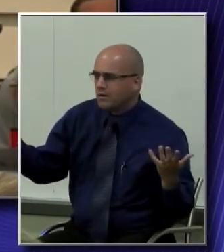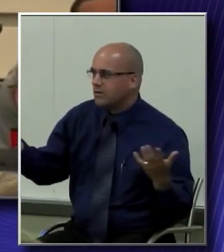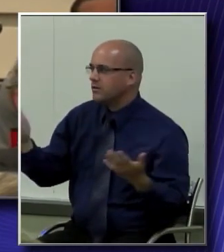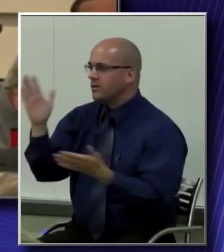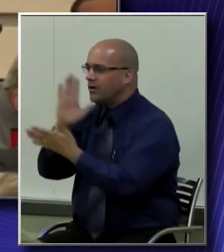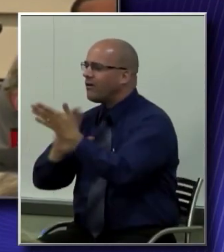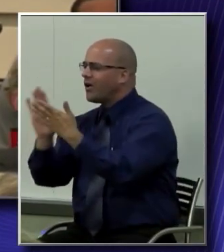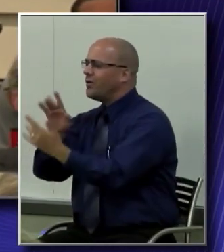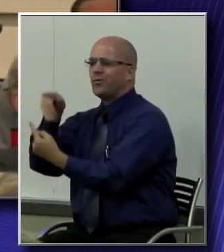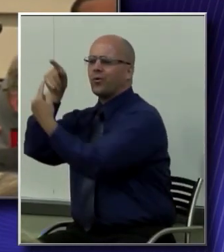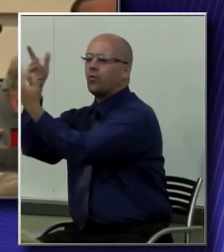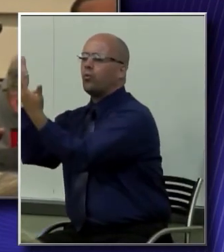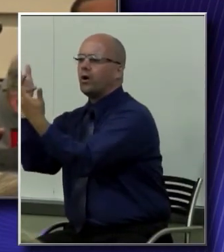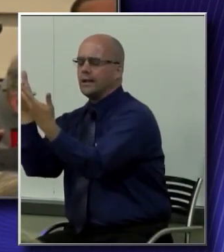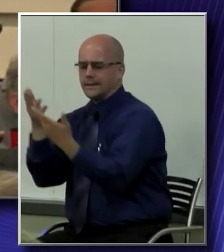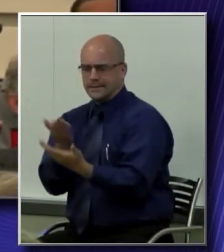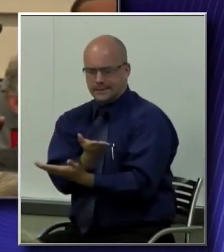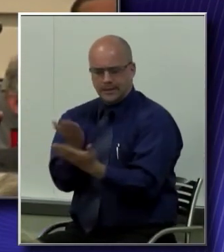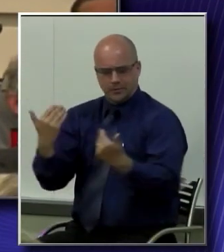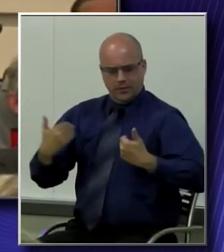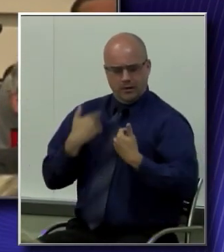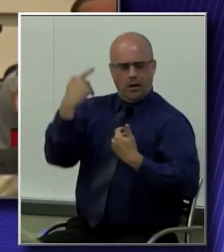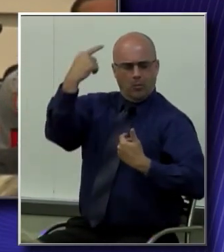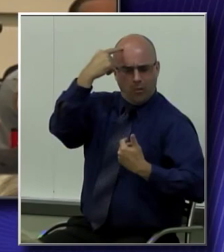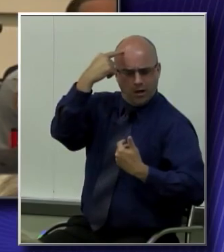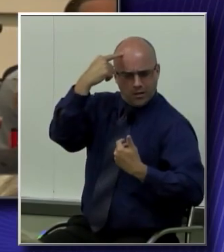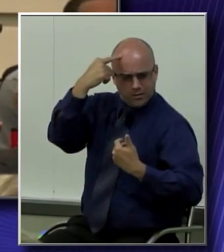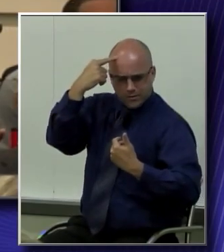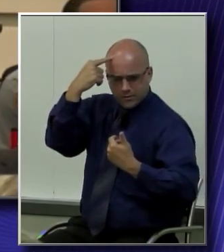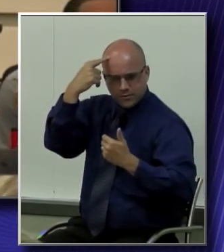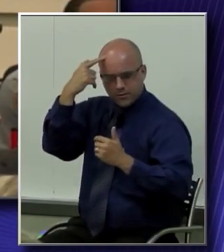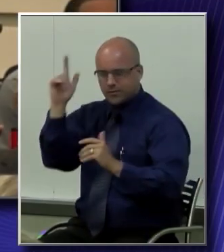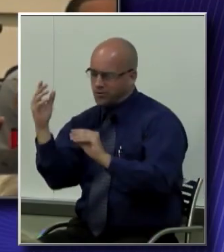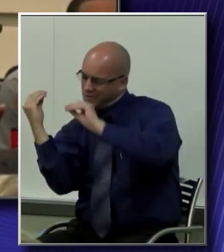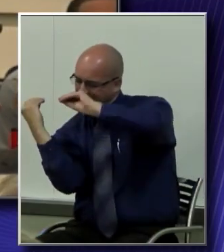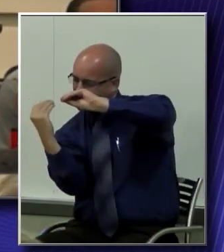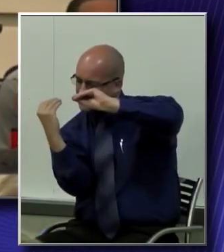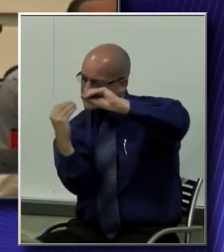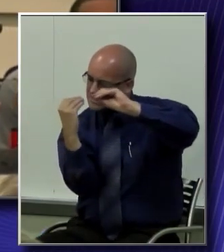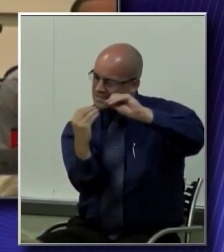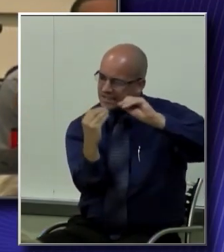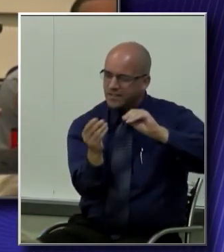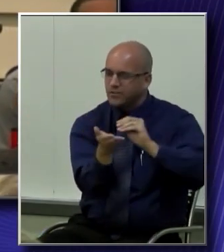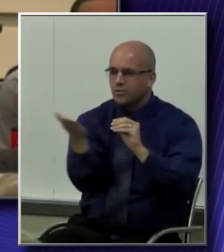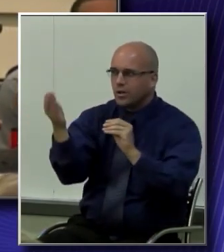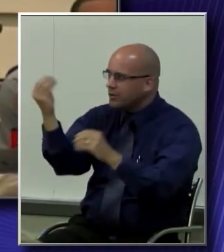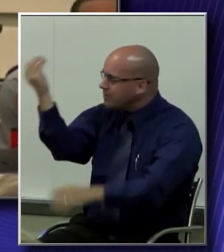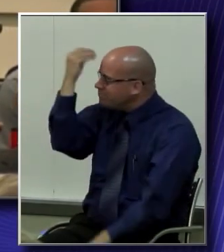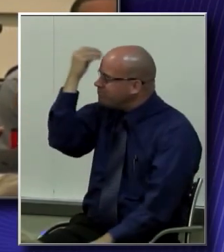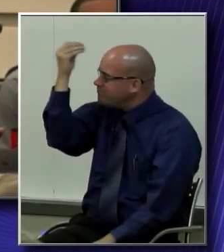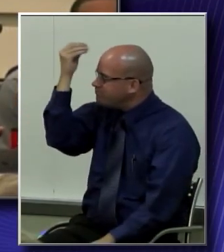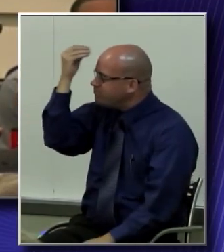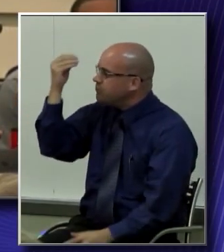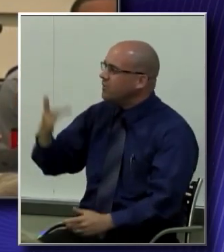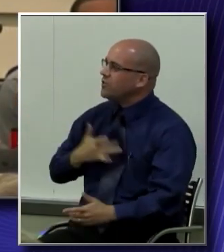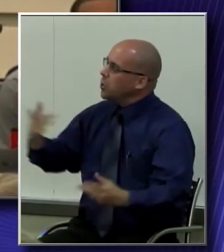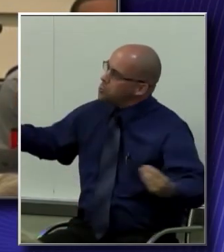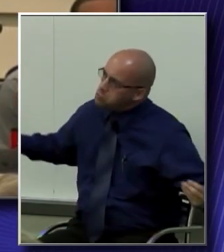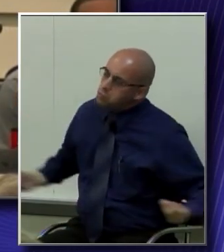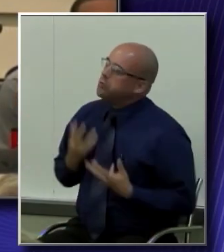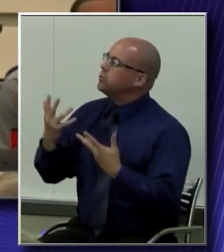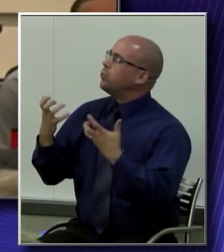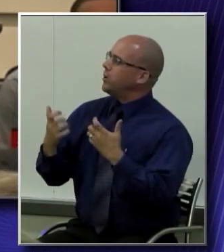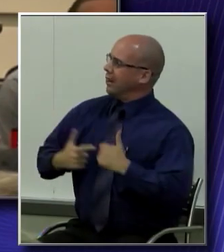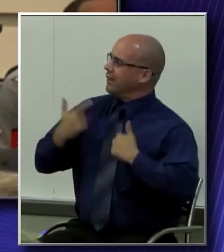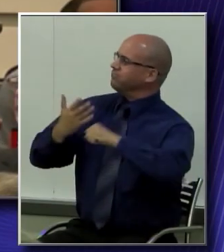it's supposed to train young minds full of potential, youth, vitality, and so much spunk and passion to do better in